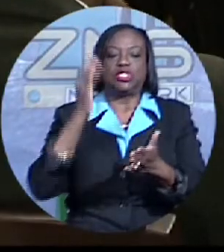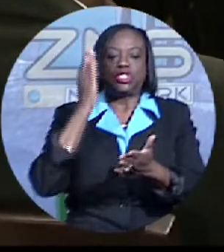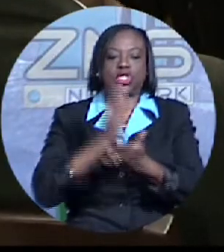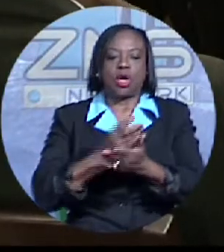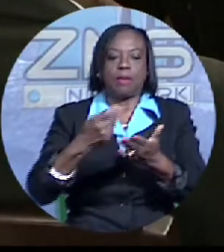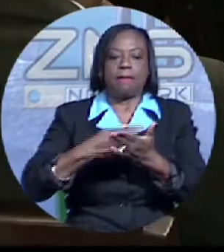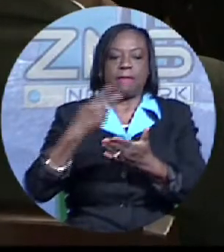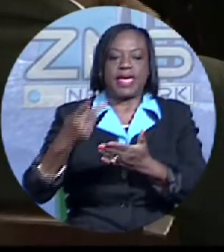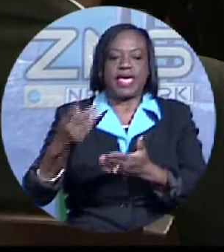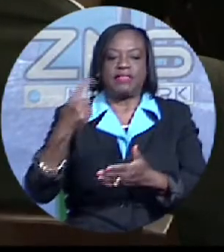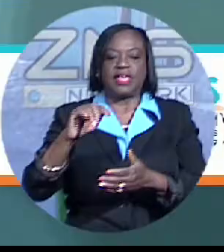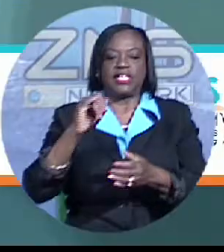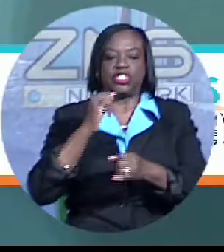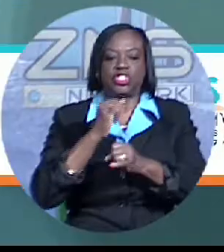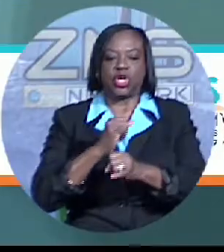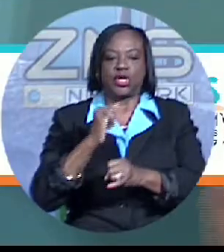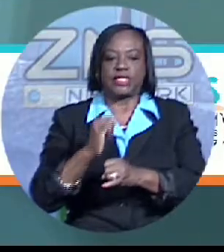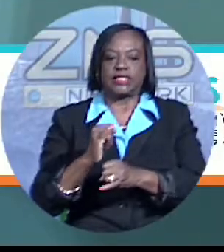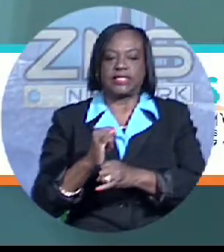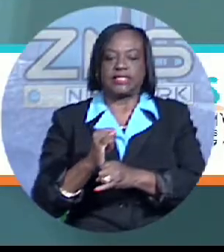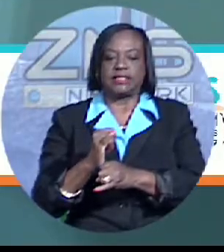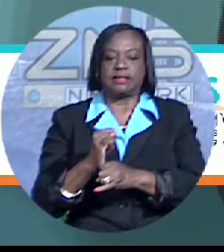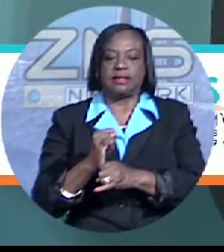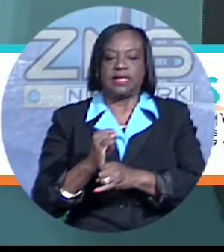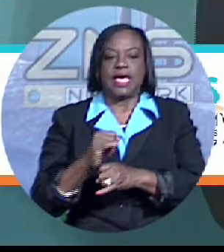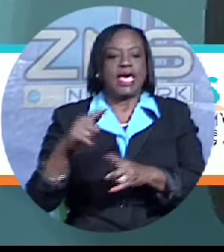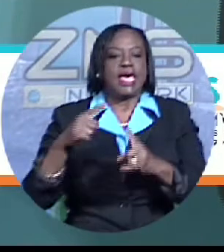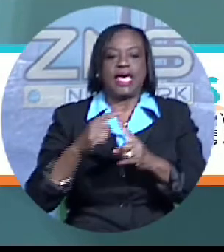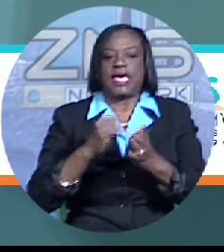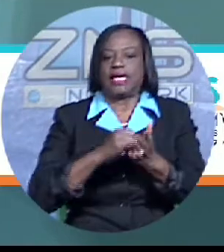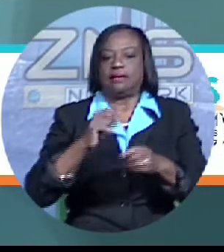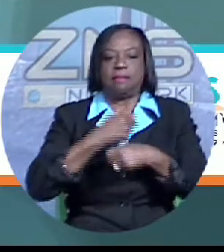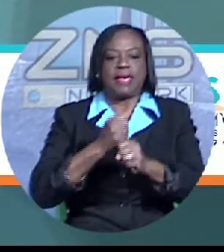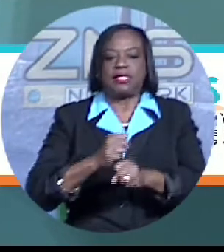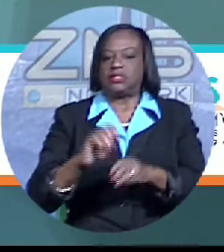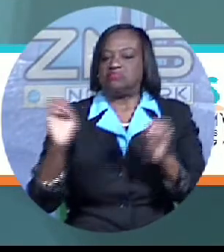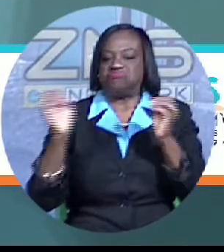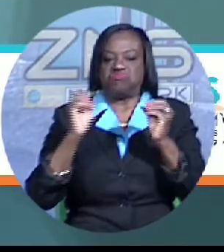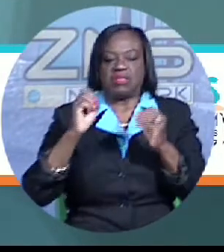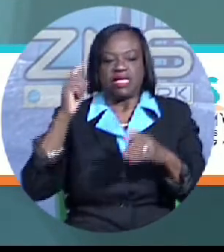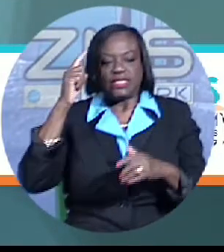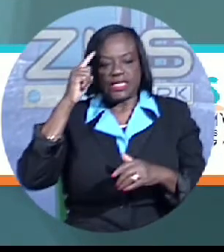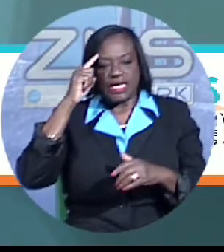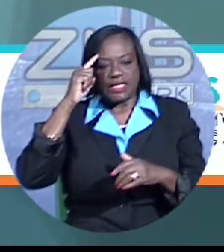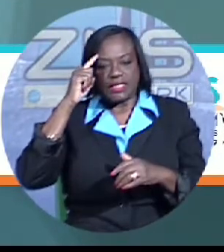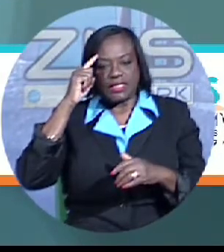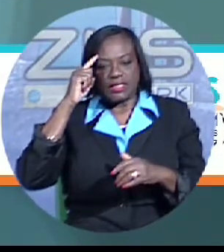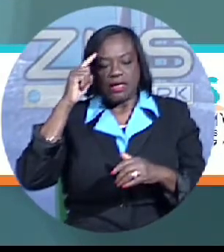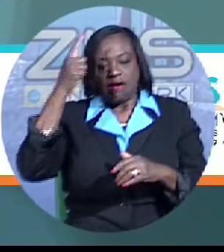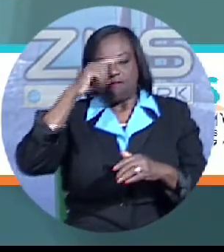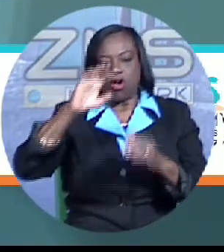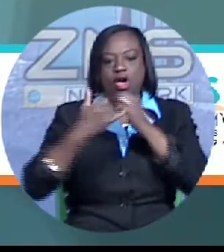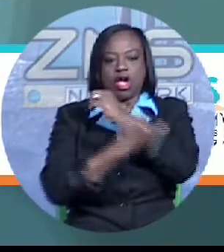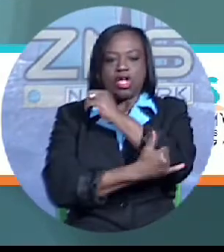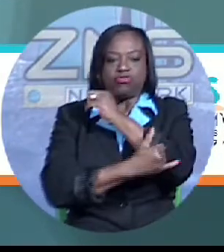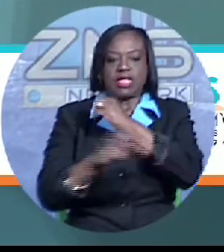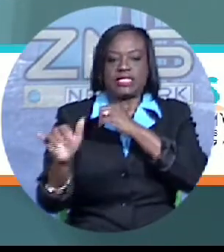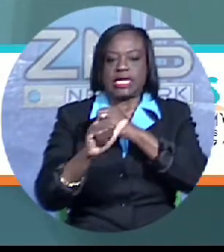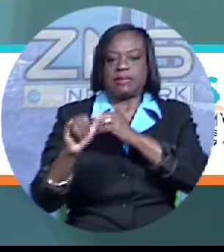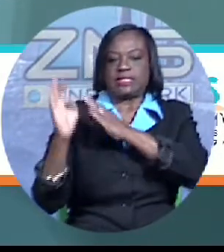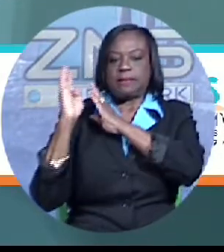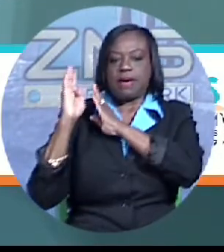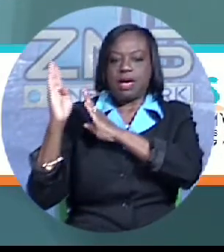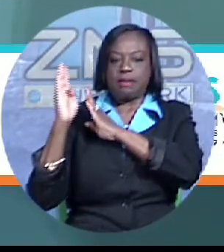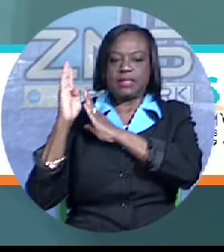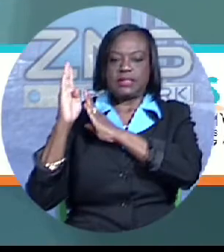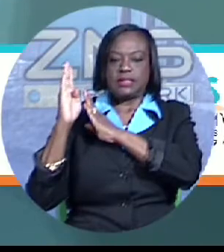money into its own resources. It makes no sense, therefore, to a country like the Bahamas that